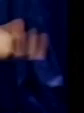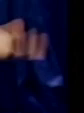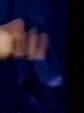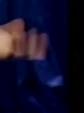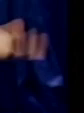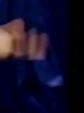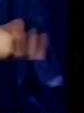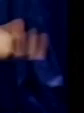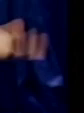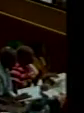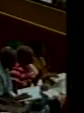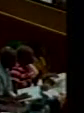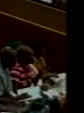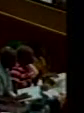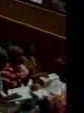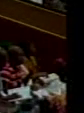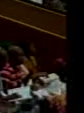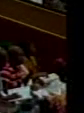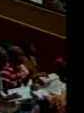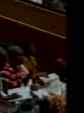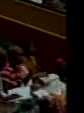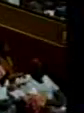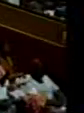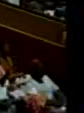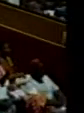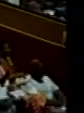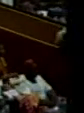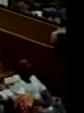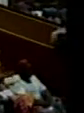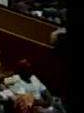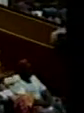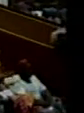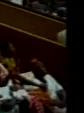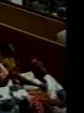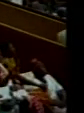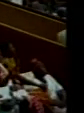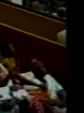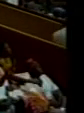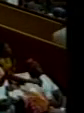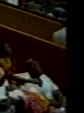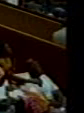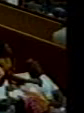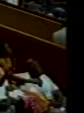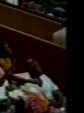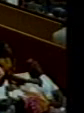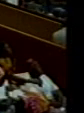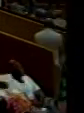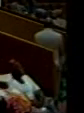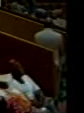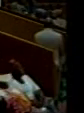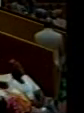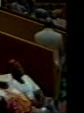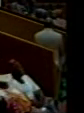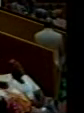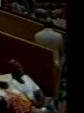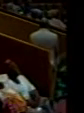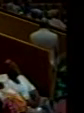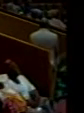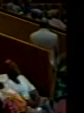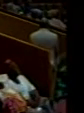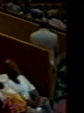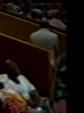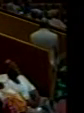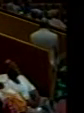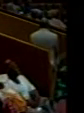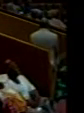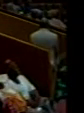so he brings all his household together. He's a generous and loving and just father. He loves all the children